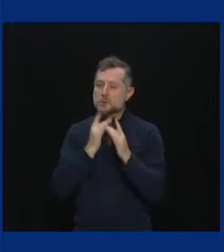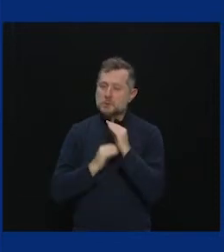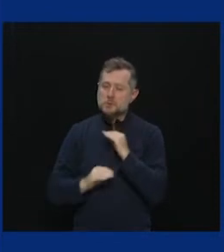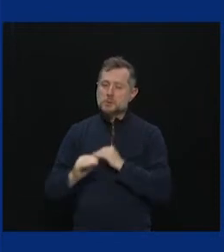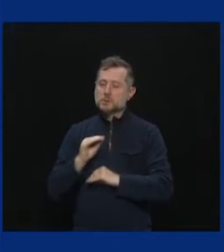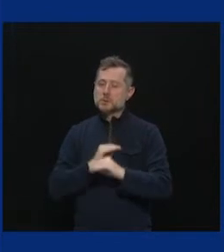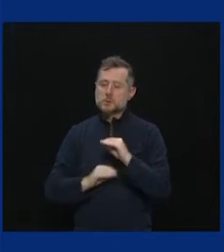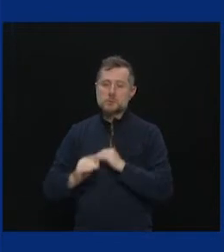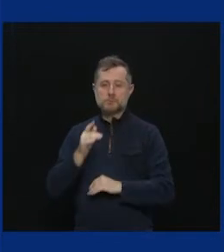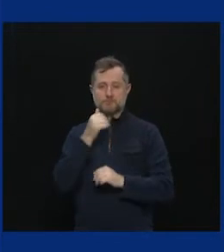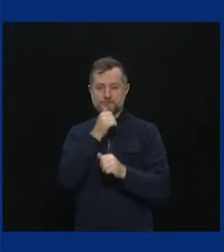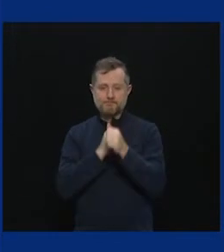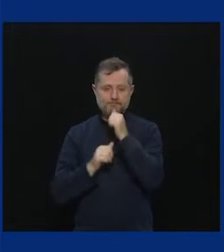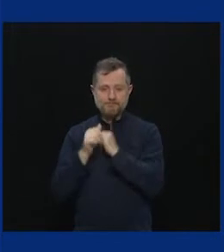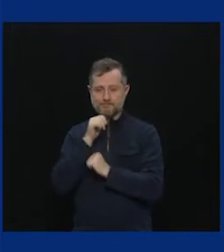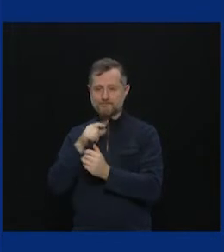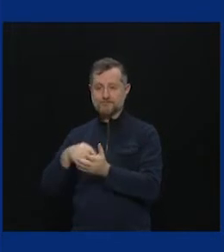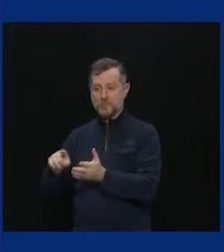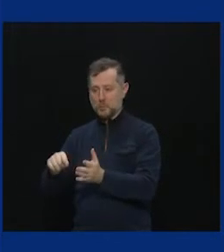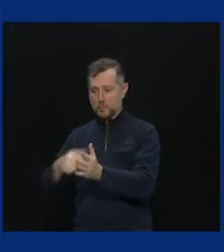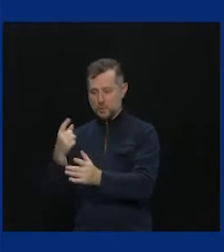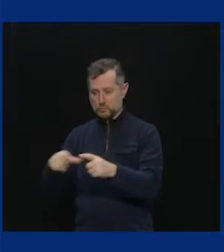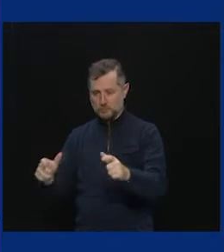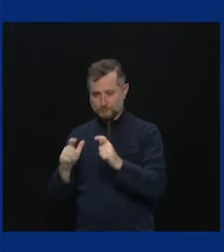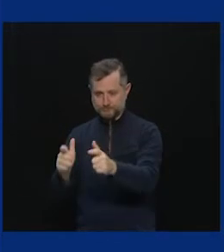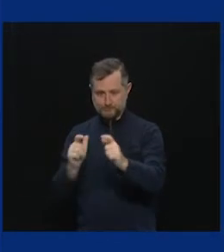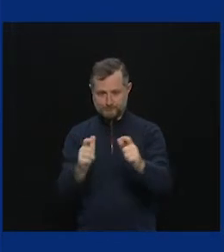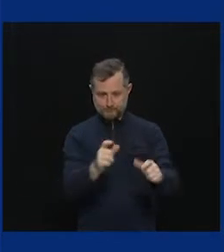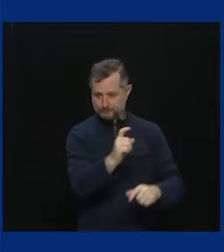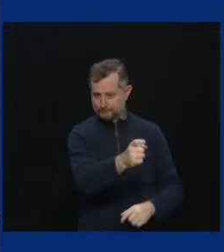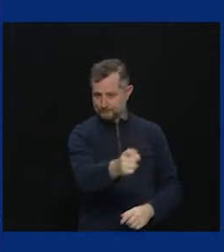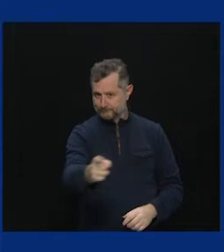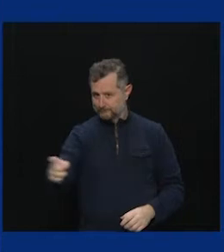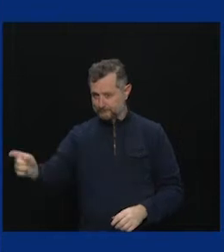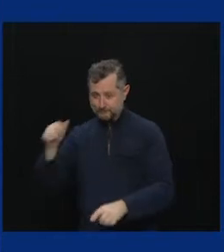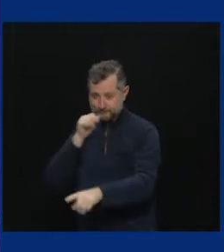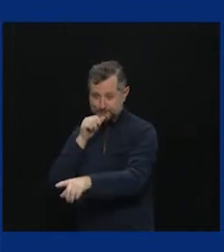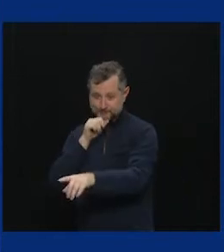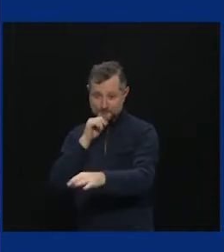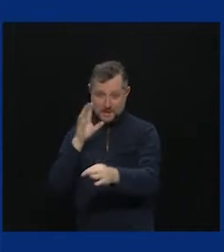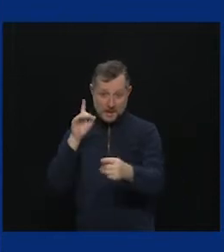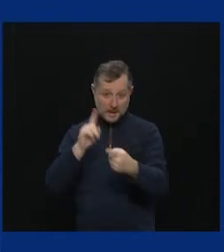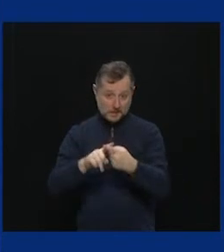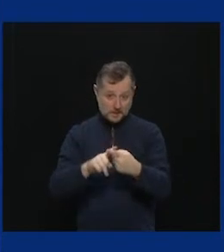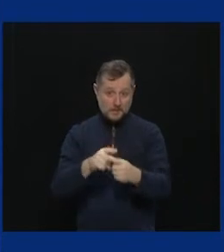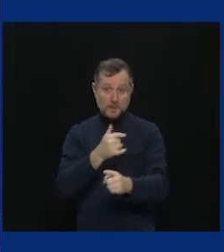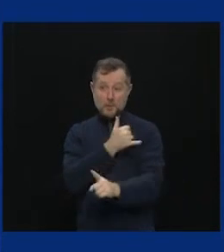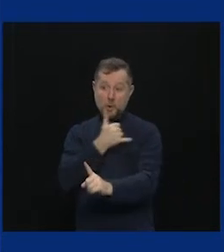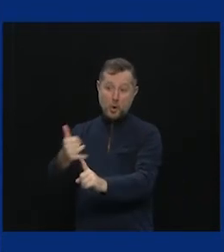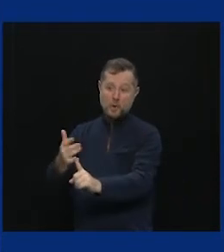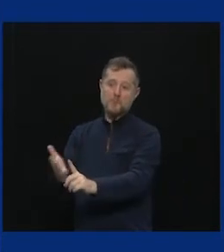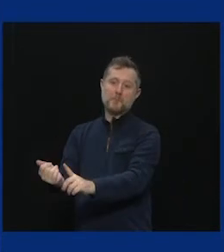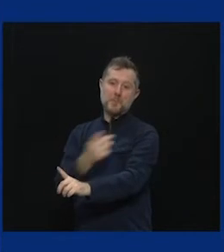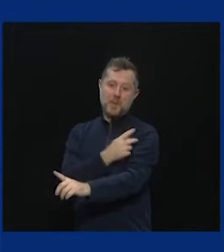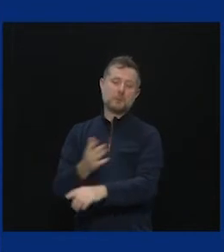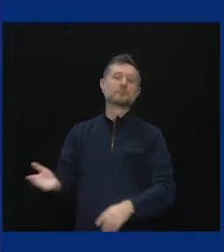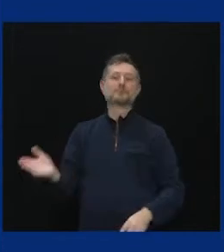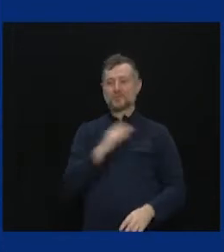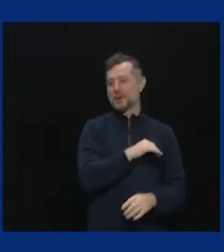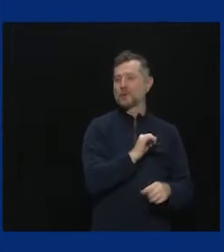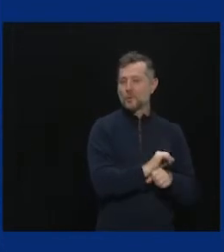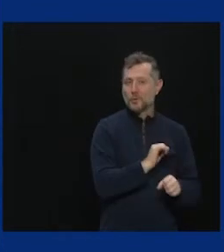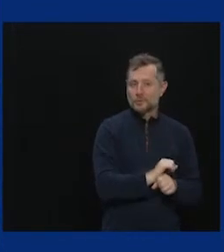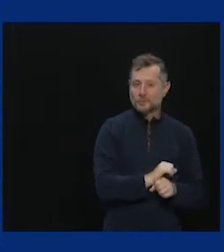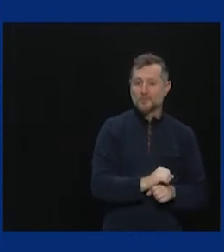let them get through until they get that call they've all been waiting for, that your job is back, come on home. That is going to happen very